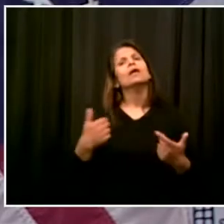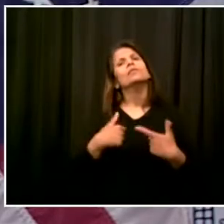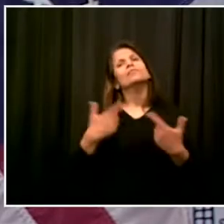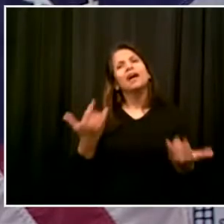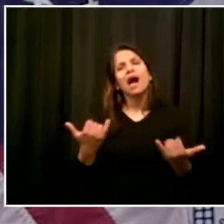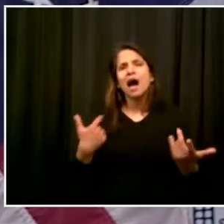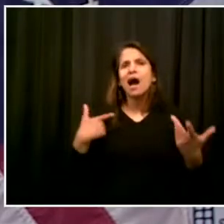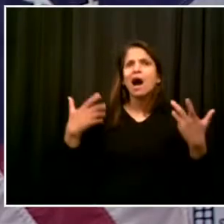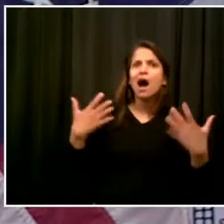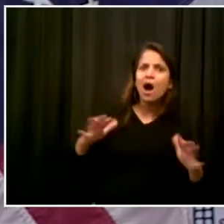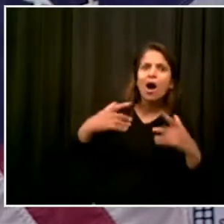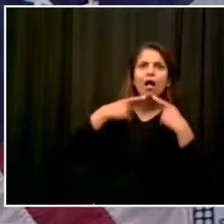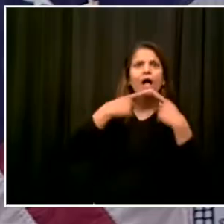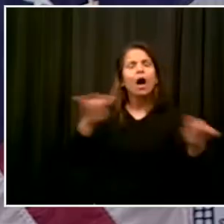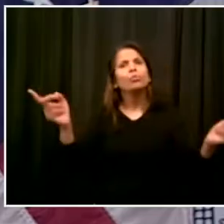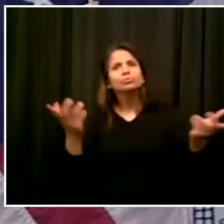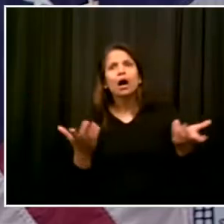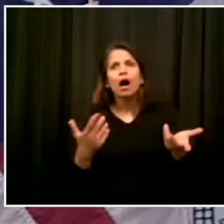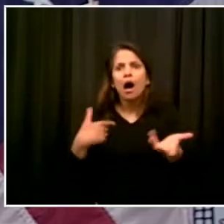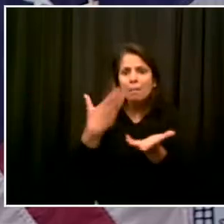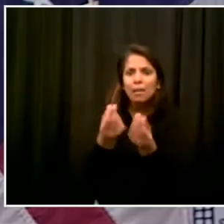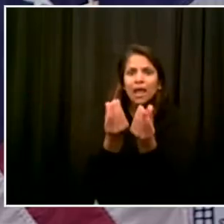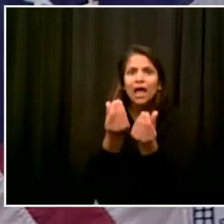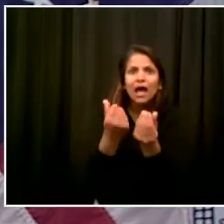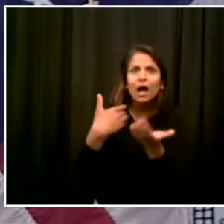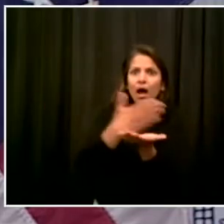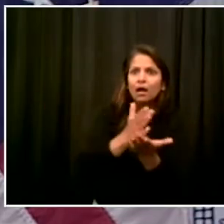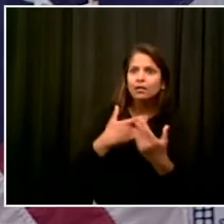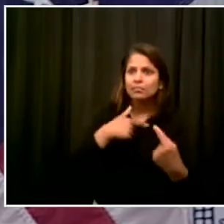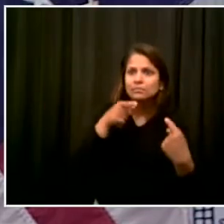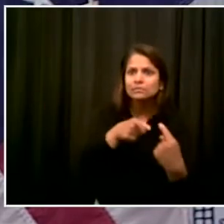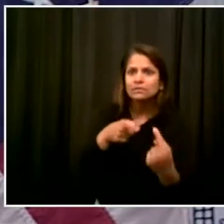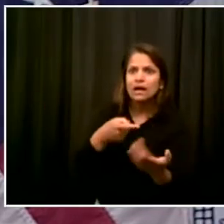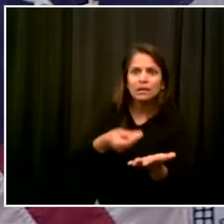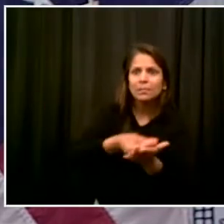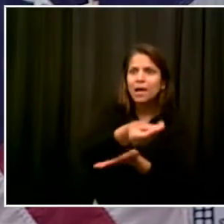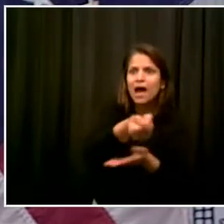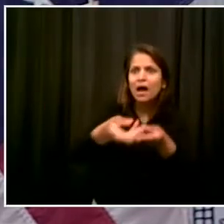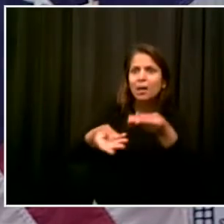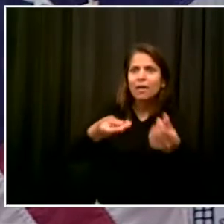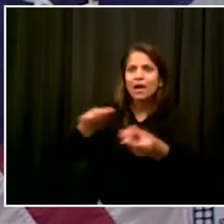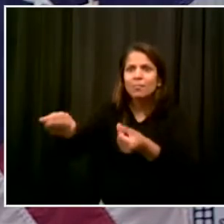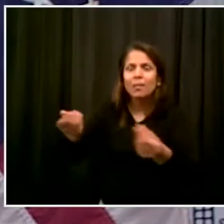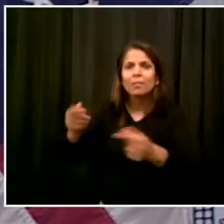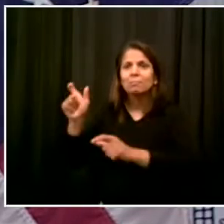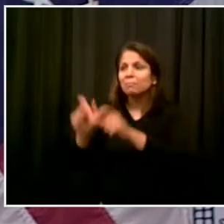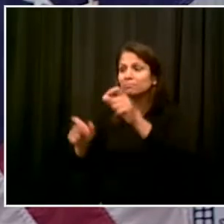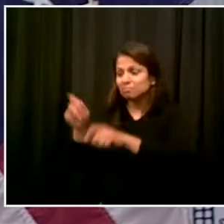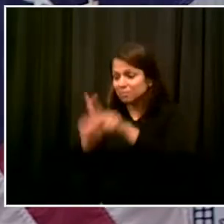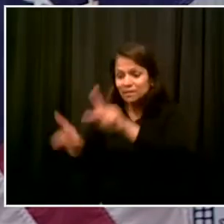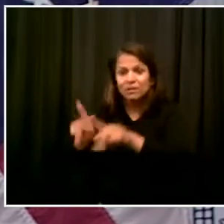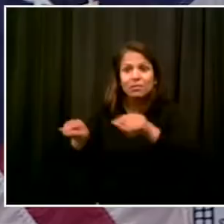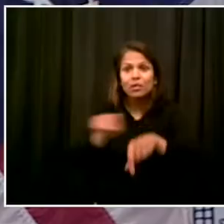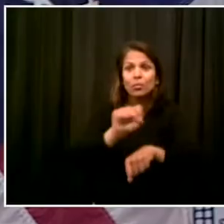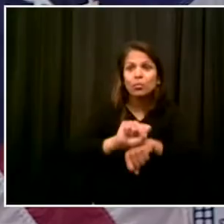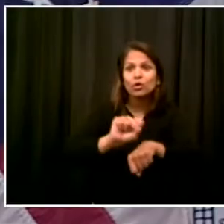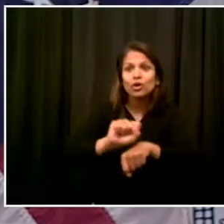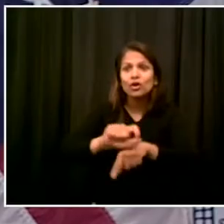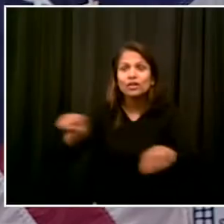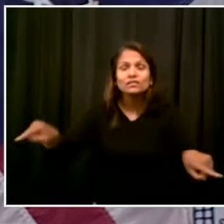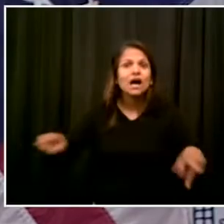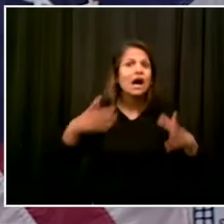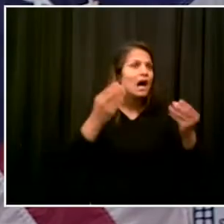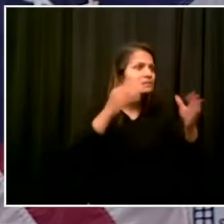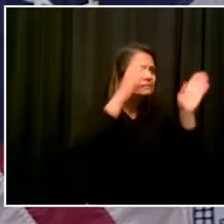a visionary and it's worth thinking about any idea he puts forward. But to your point, which I think is the good practical question, what can we do with what we have